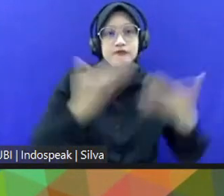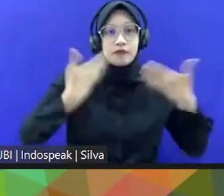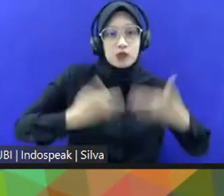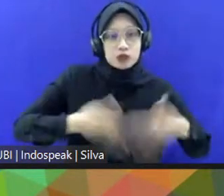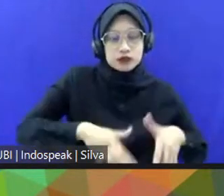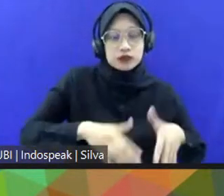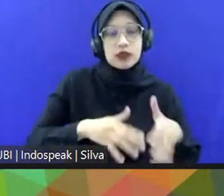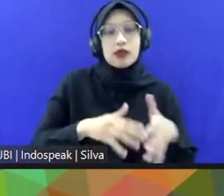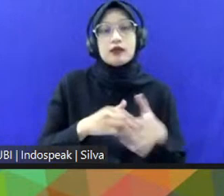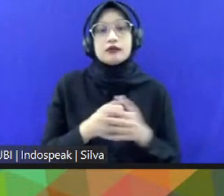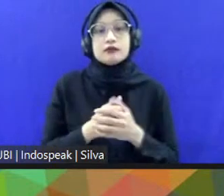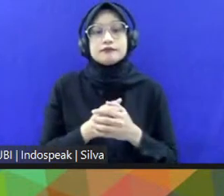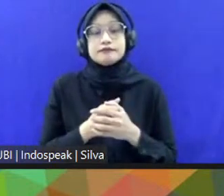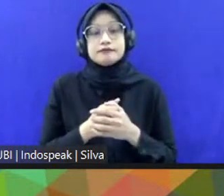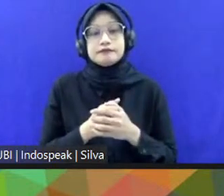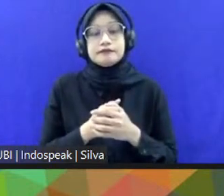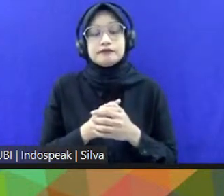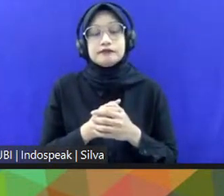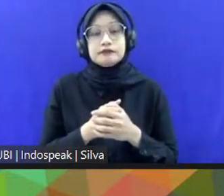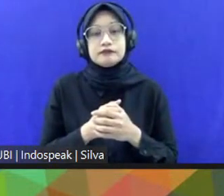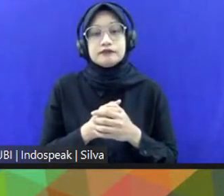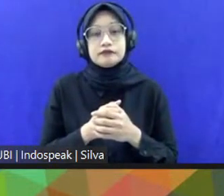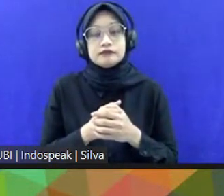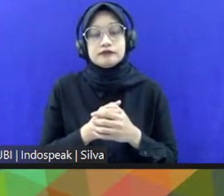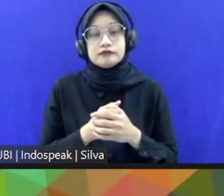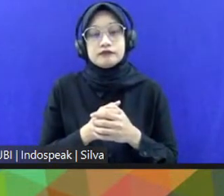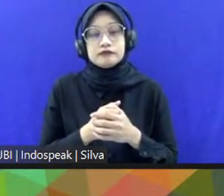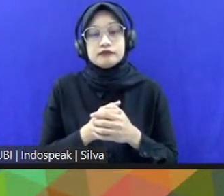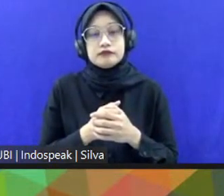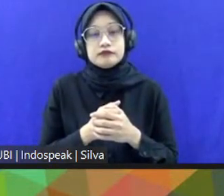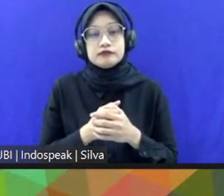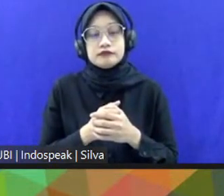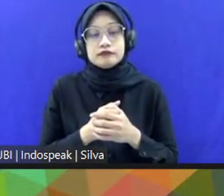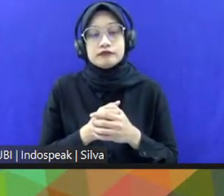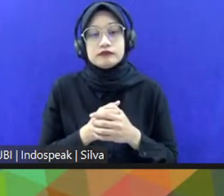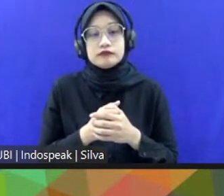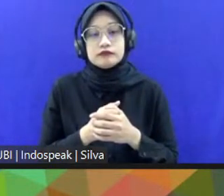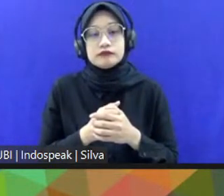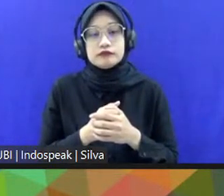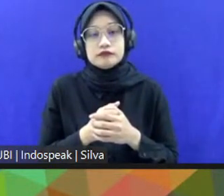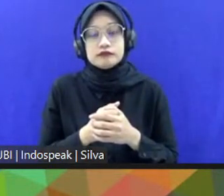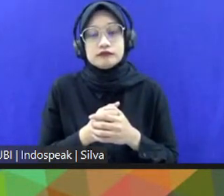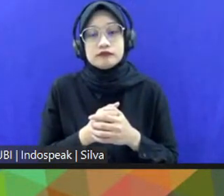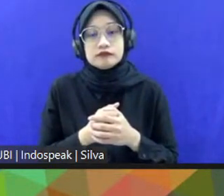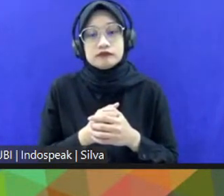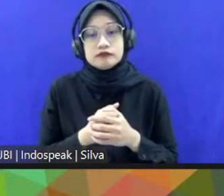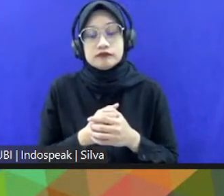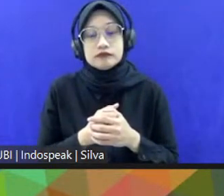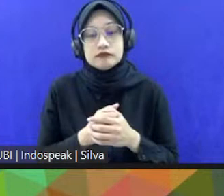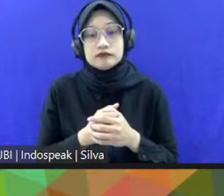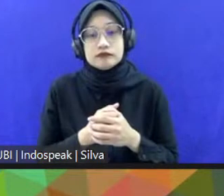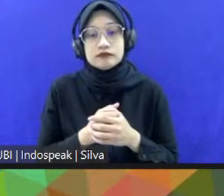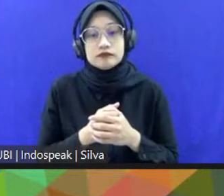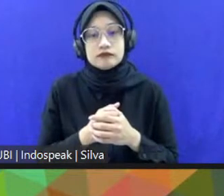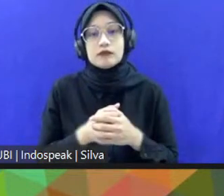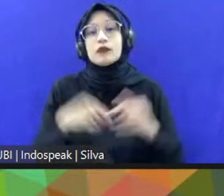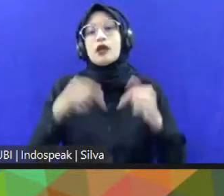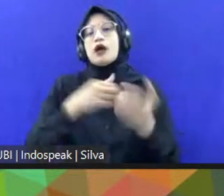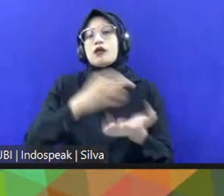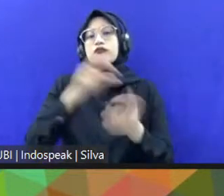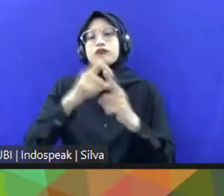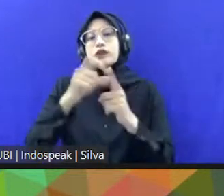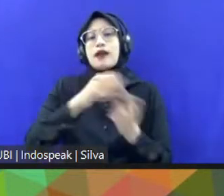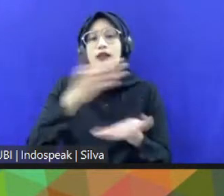the national through the very smallest level of kecamatan or